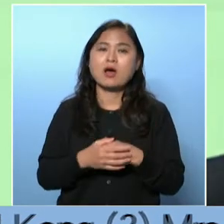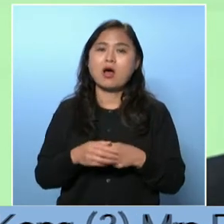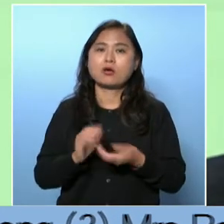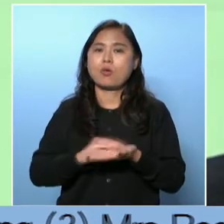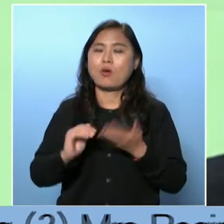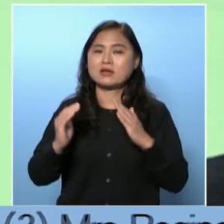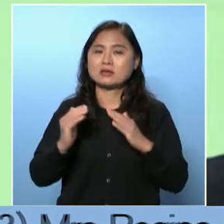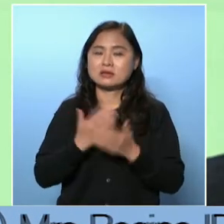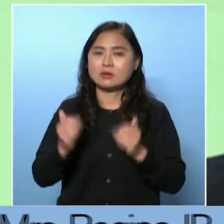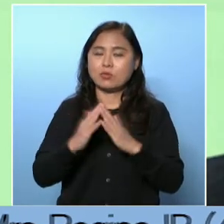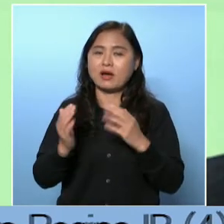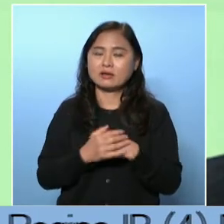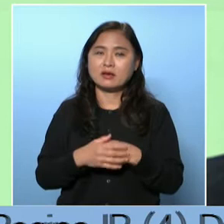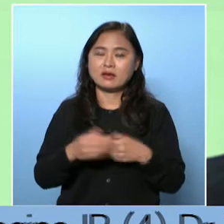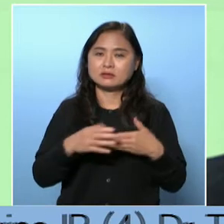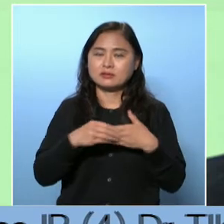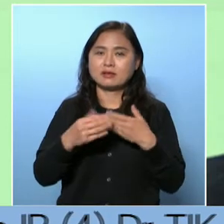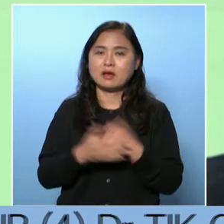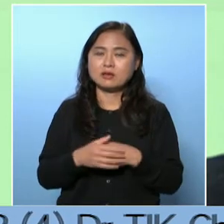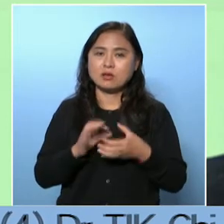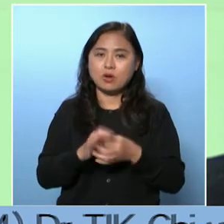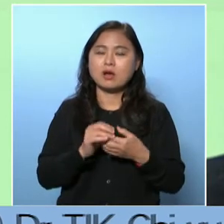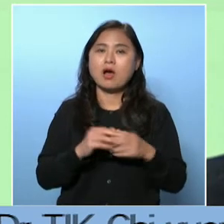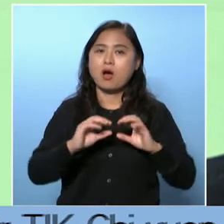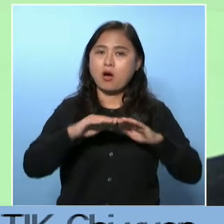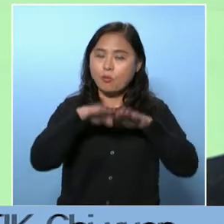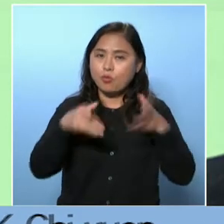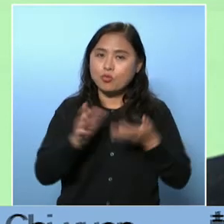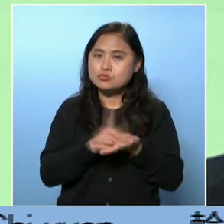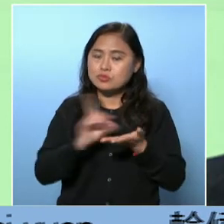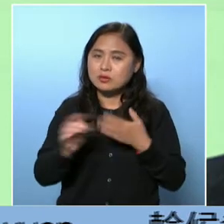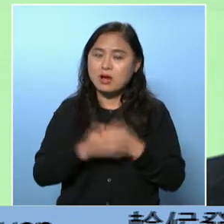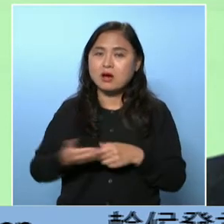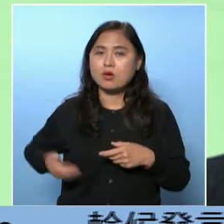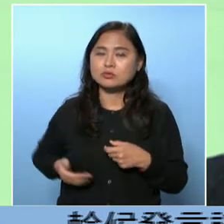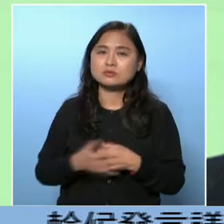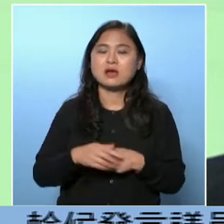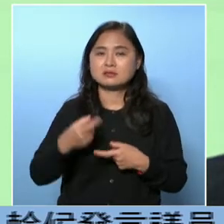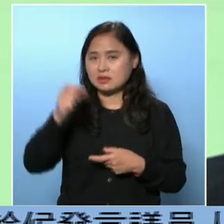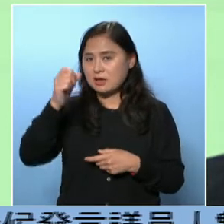government under the guidance offered by the State Council and the